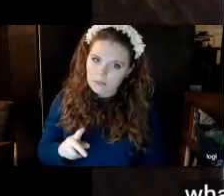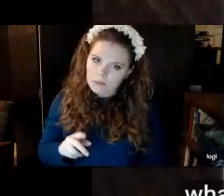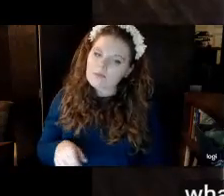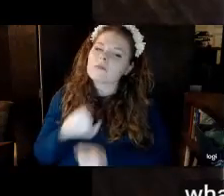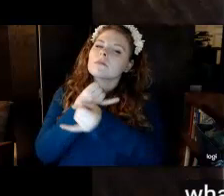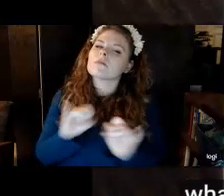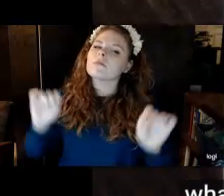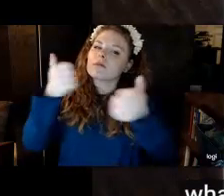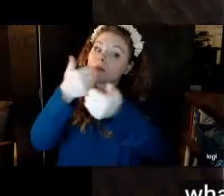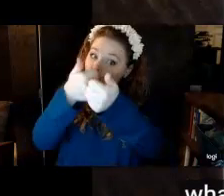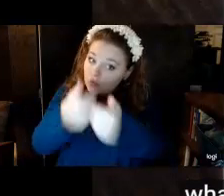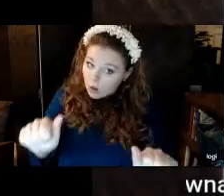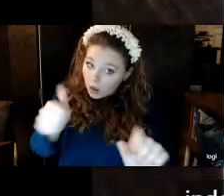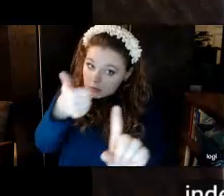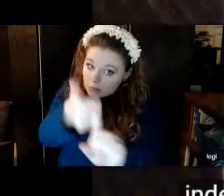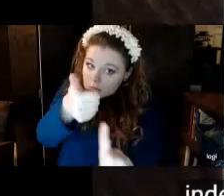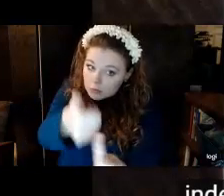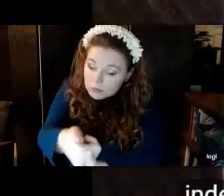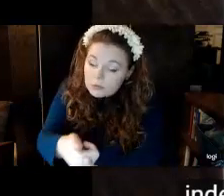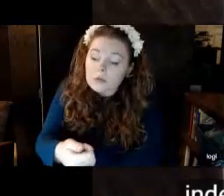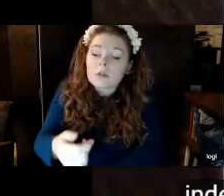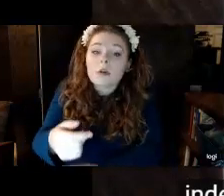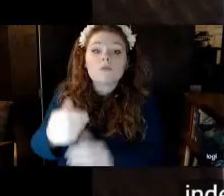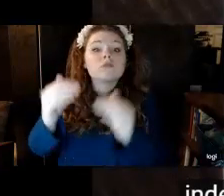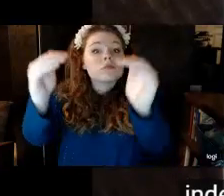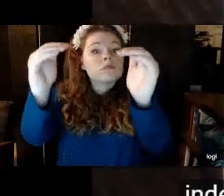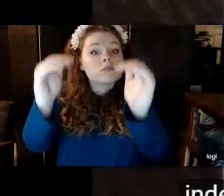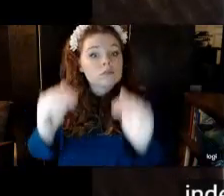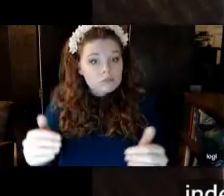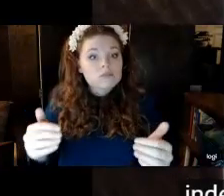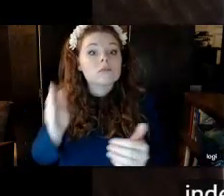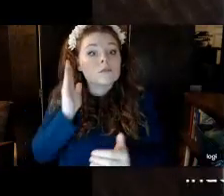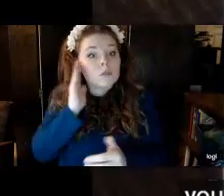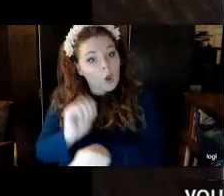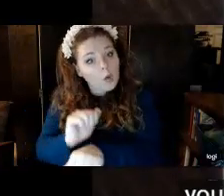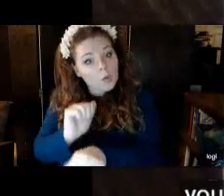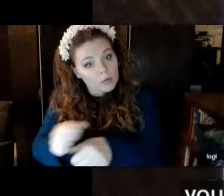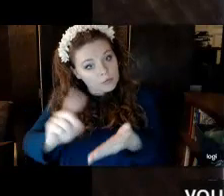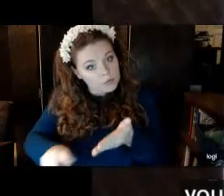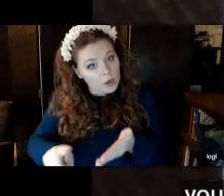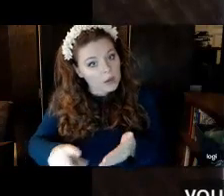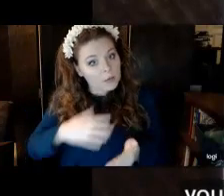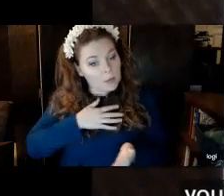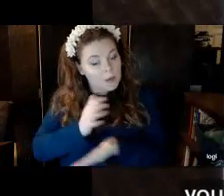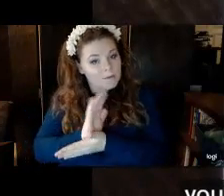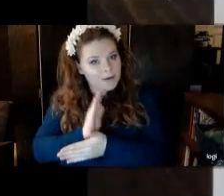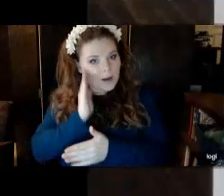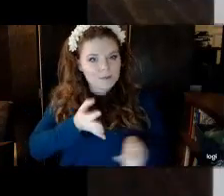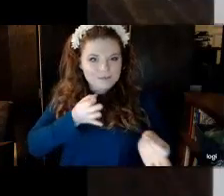independently try them, and then you're going to check your work with me, and then I'll talk you through.